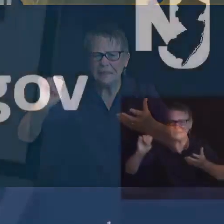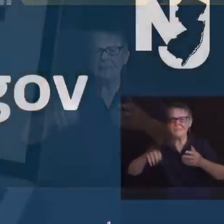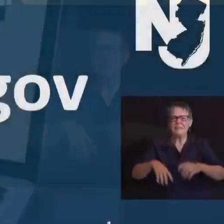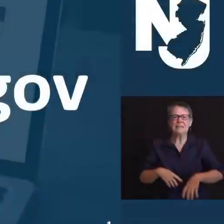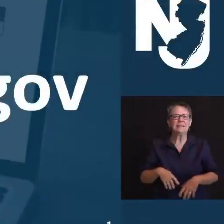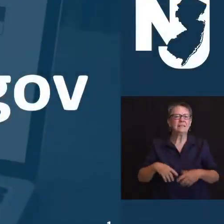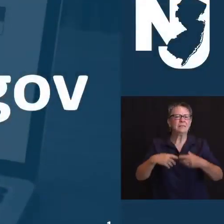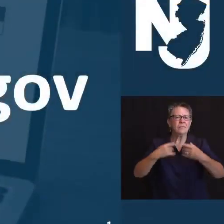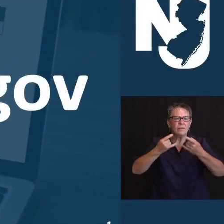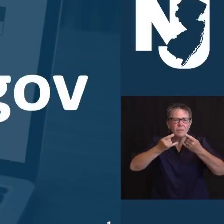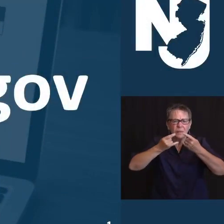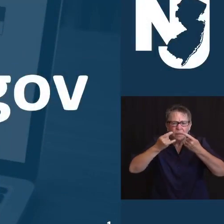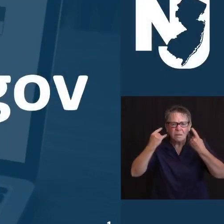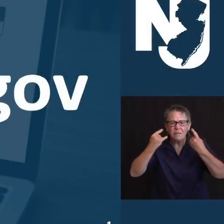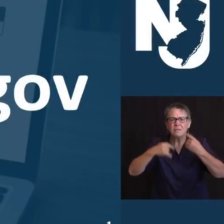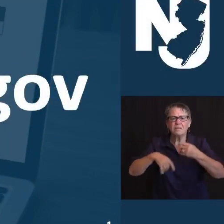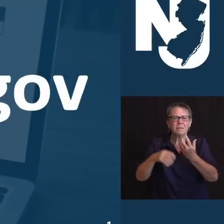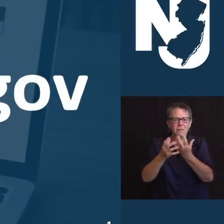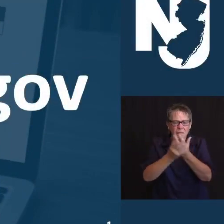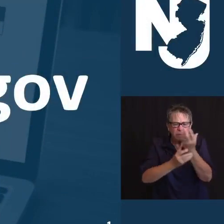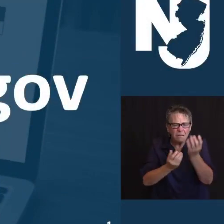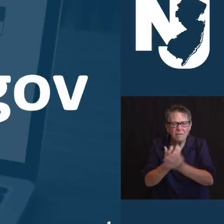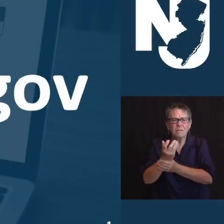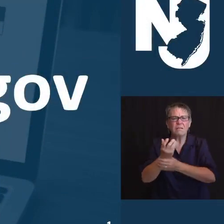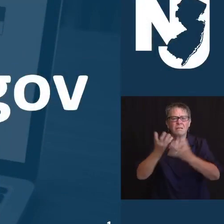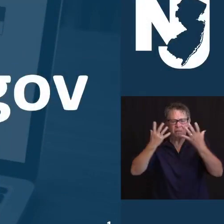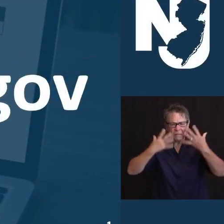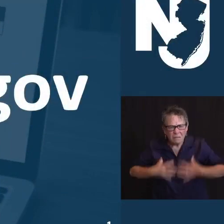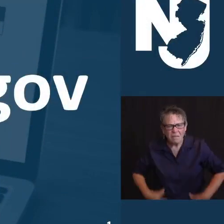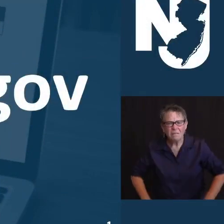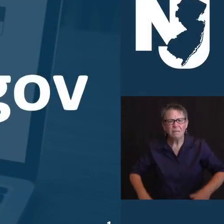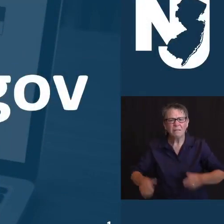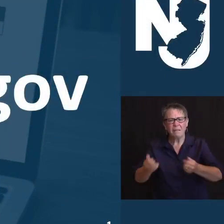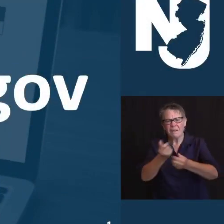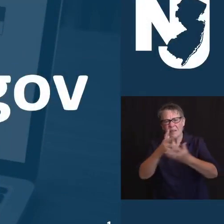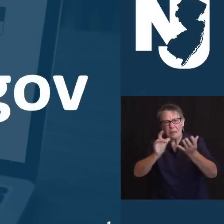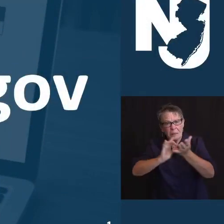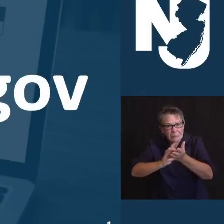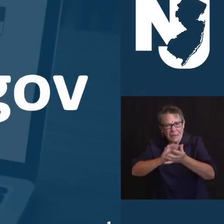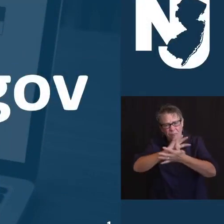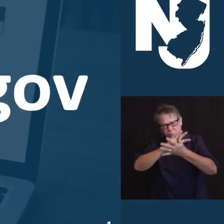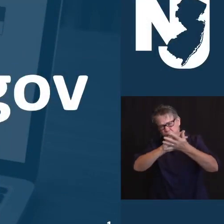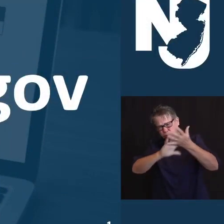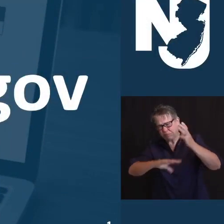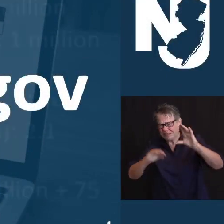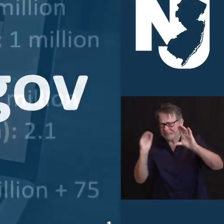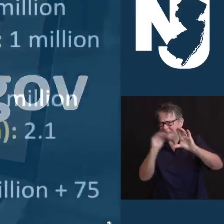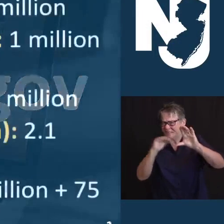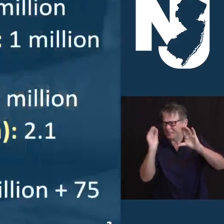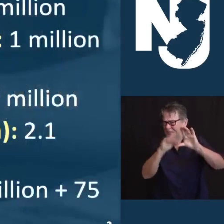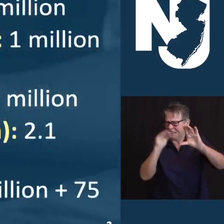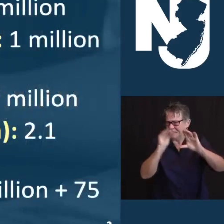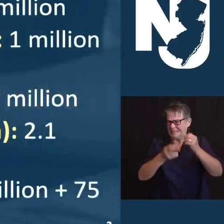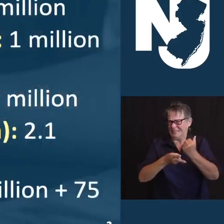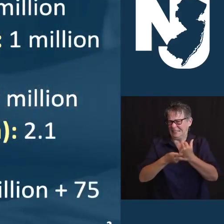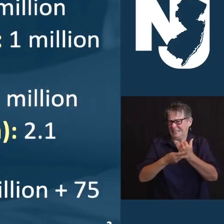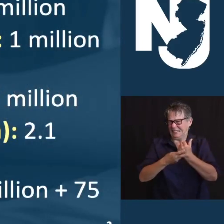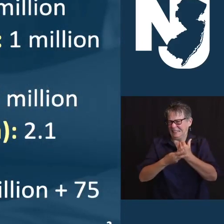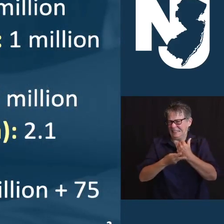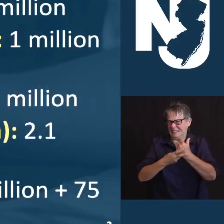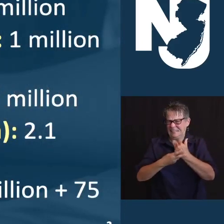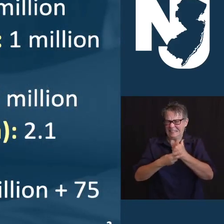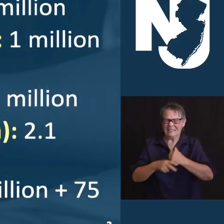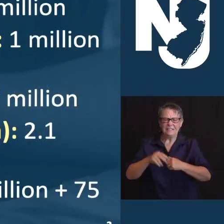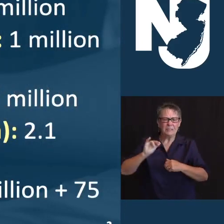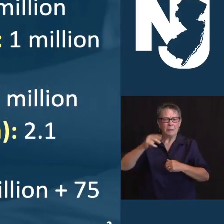We need to have PPE at the ready and capable of being deployed at a moment's notice. Over the past several months, through the